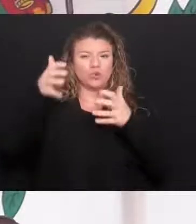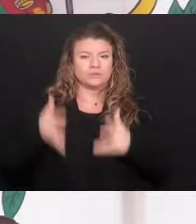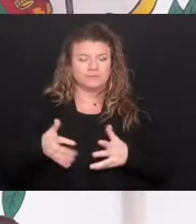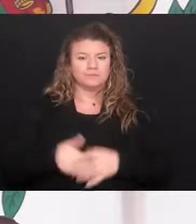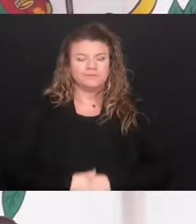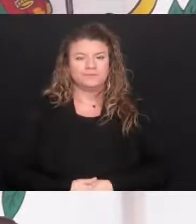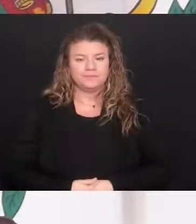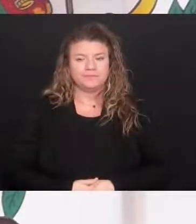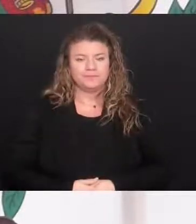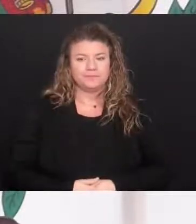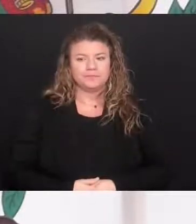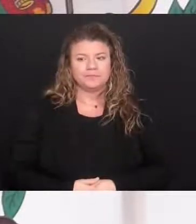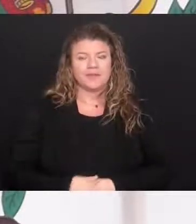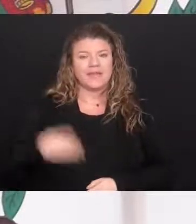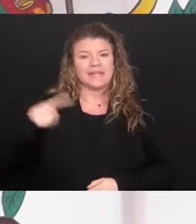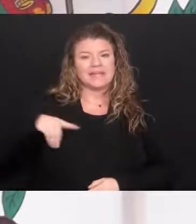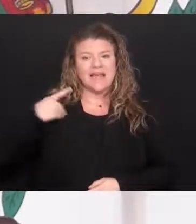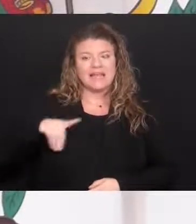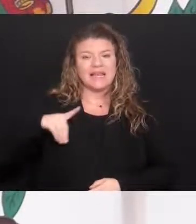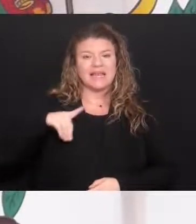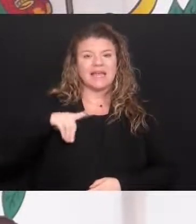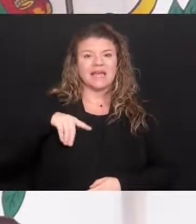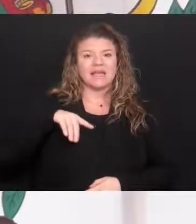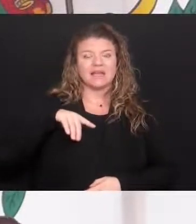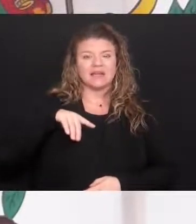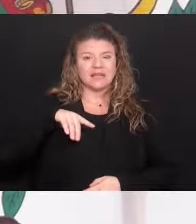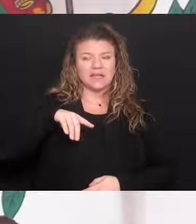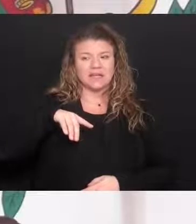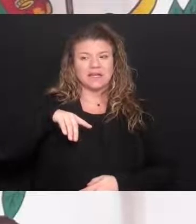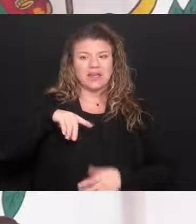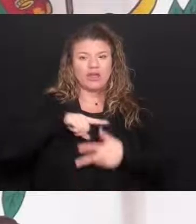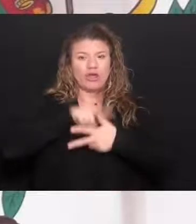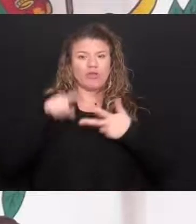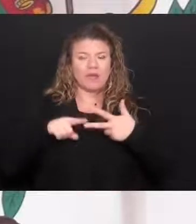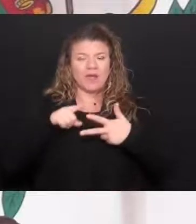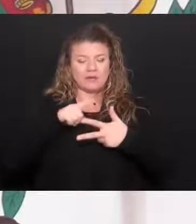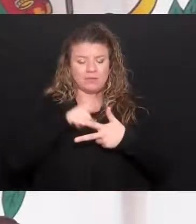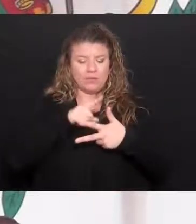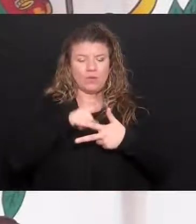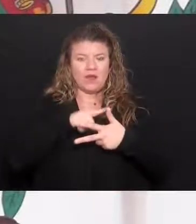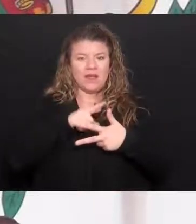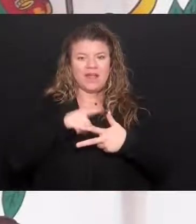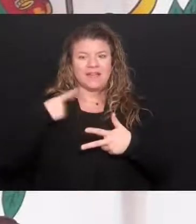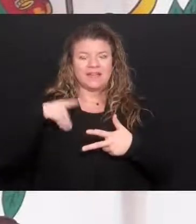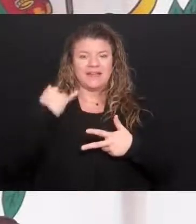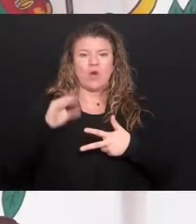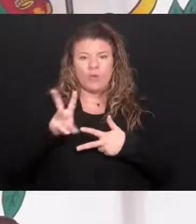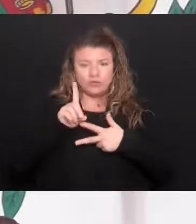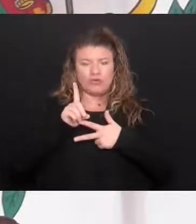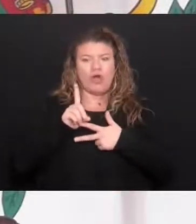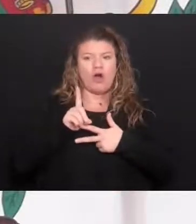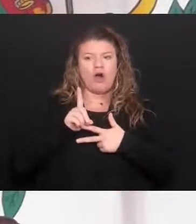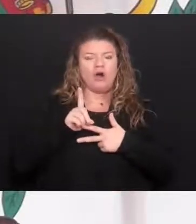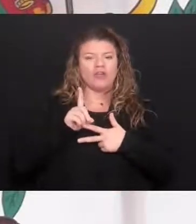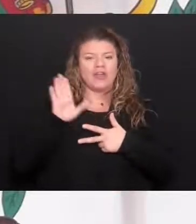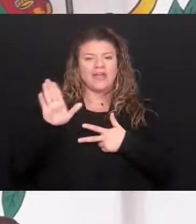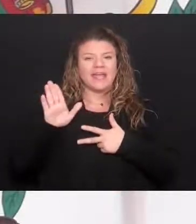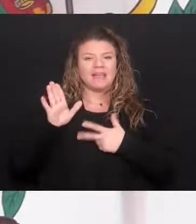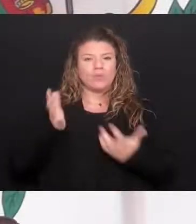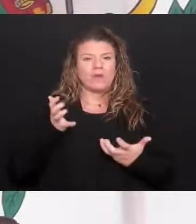sir. Delegate Buckle has walked back his role in a letter to other elected